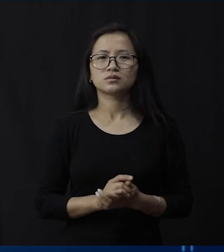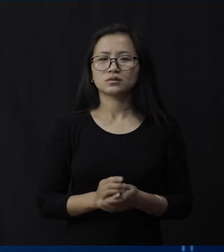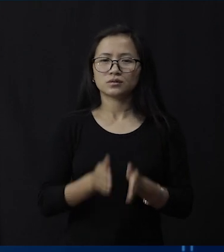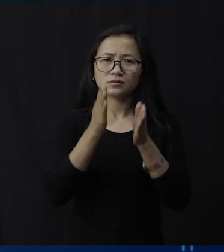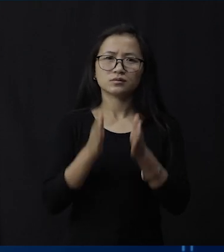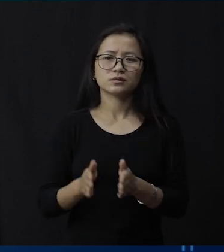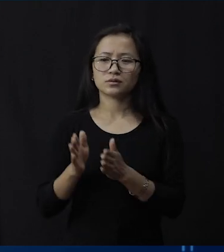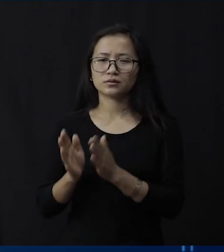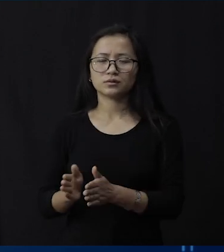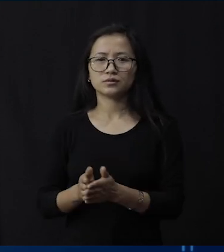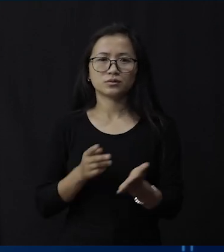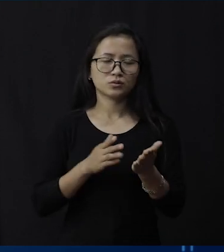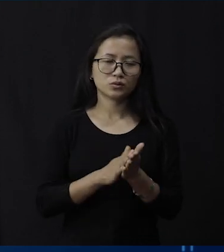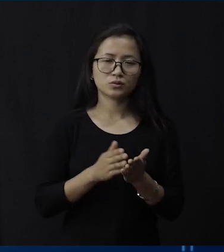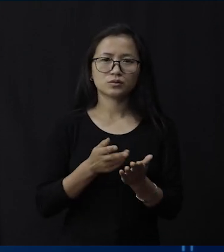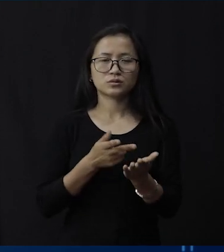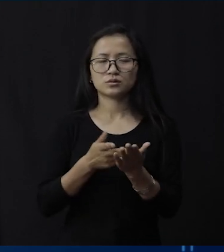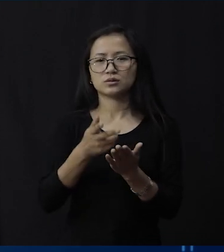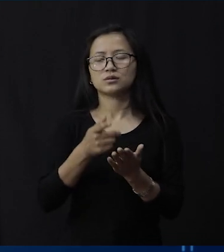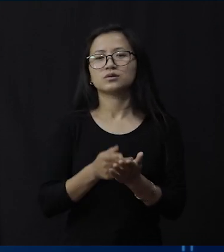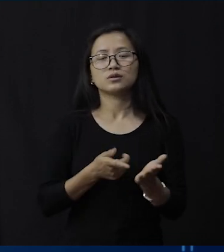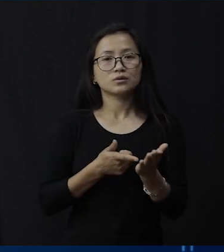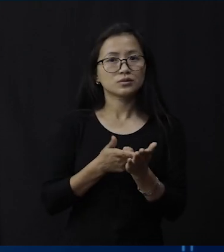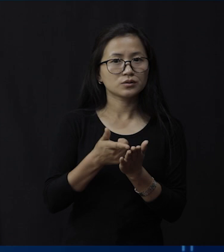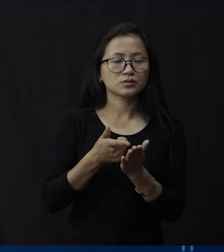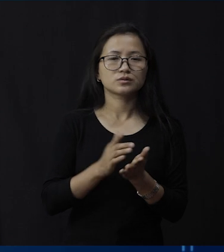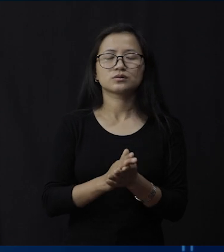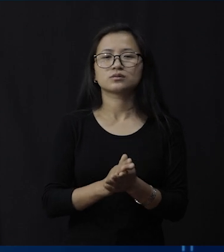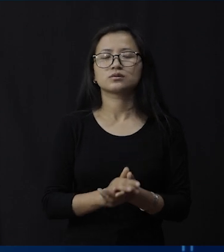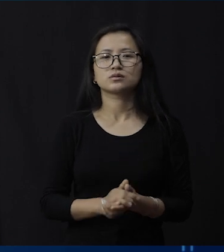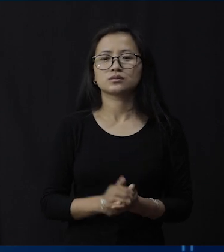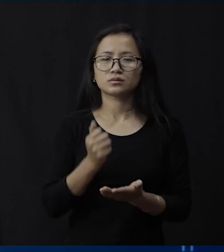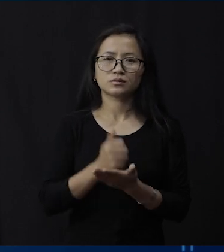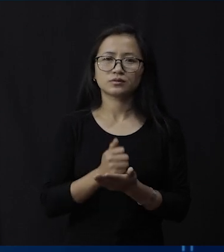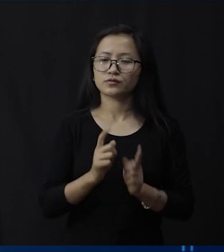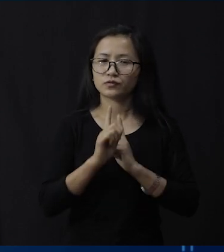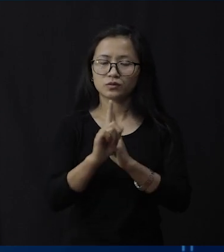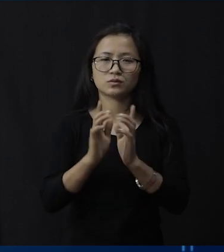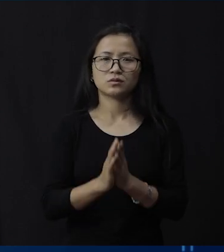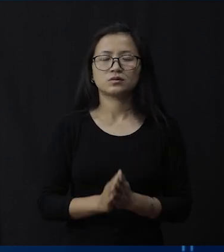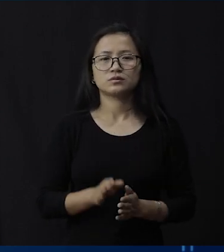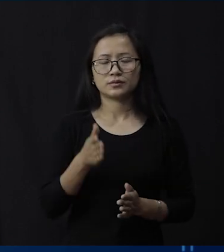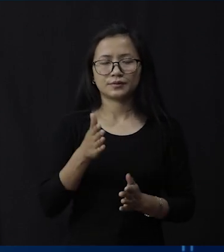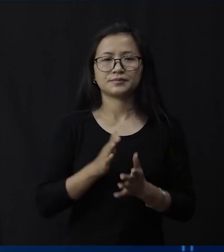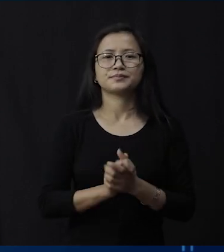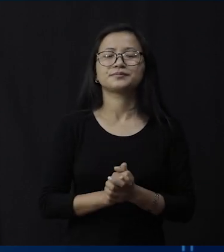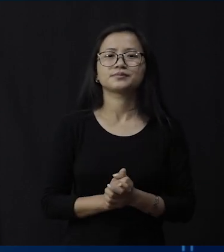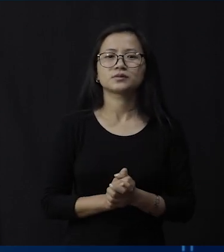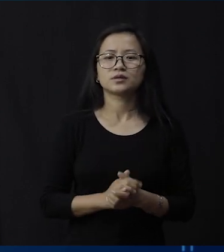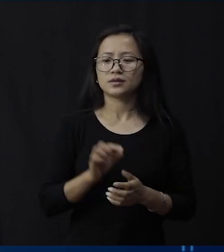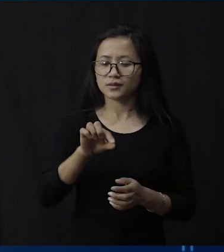set certain rules which you should follow or which you shouldn't follow. Okay. Then number 4,